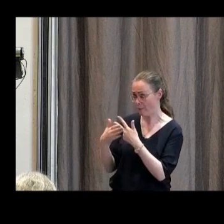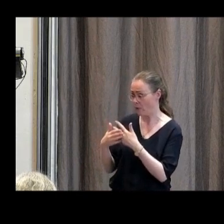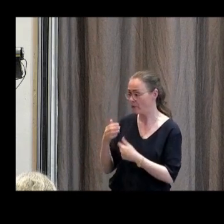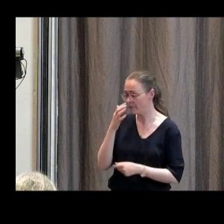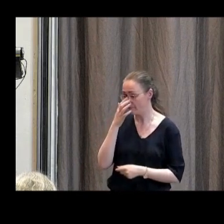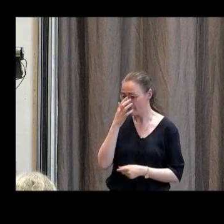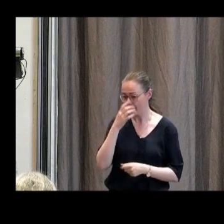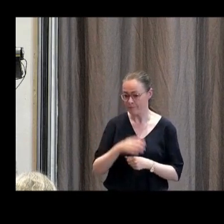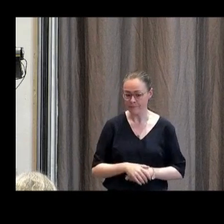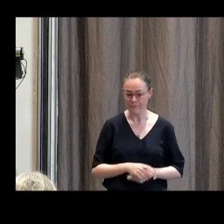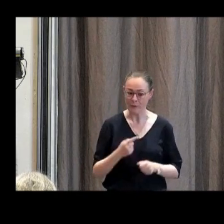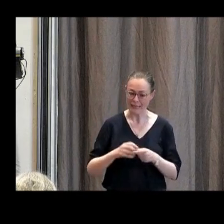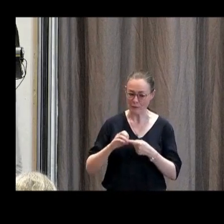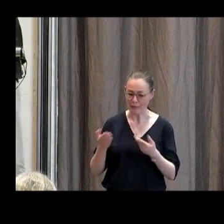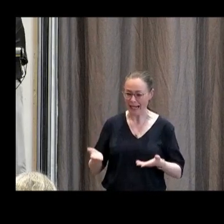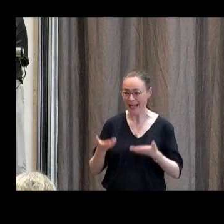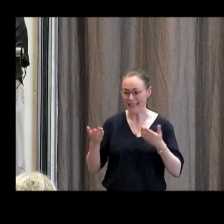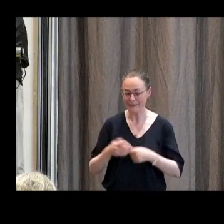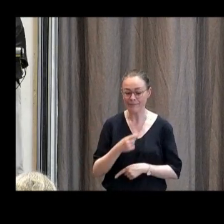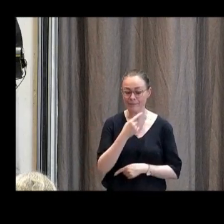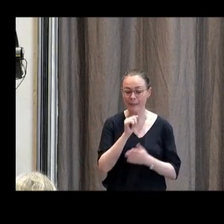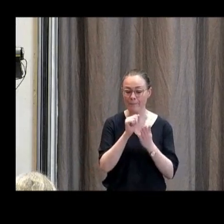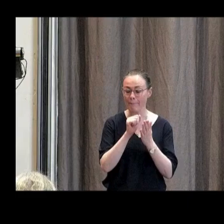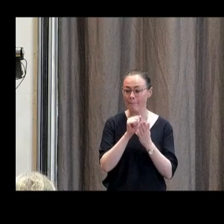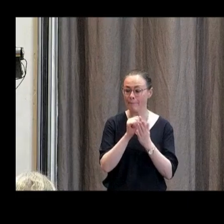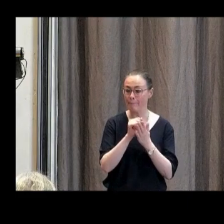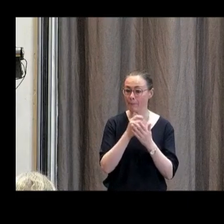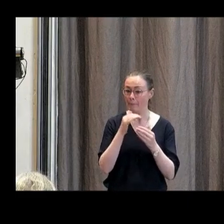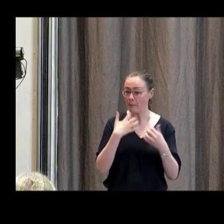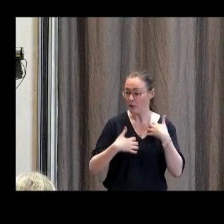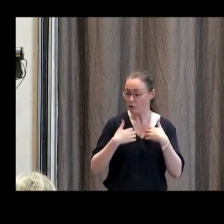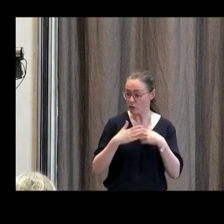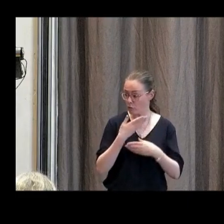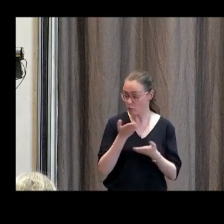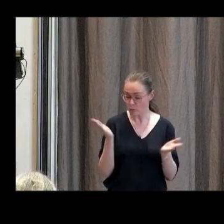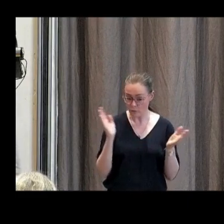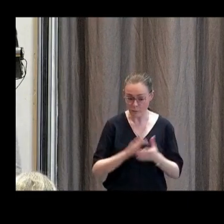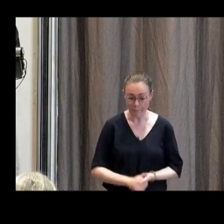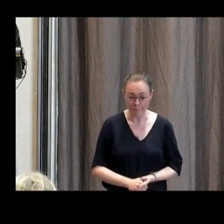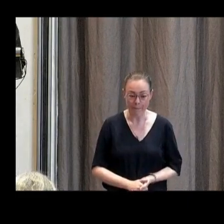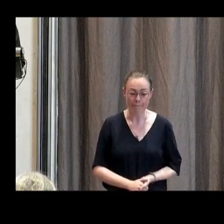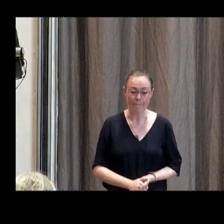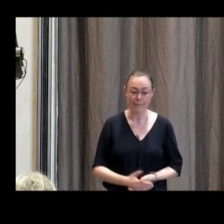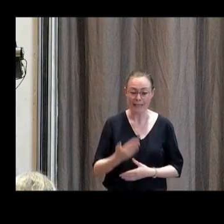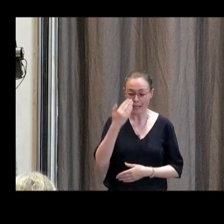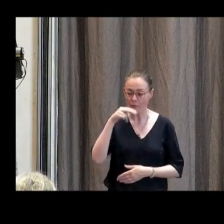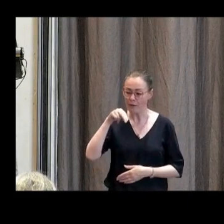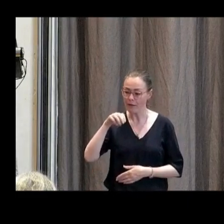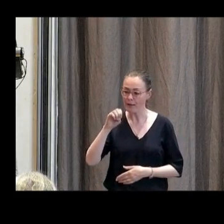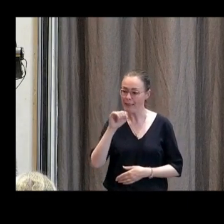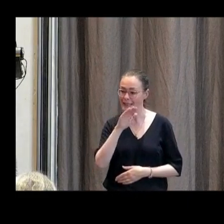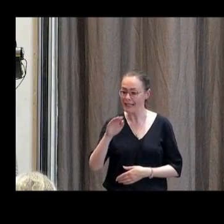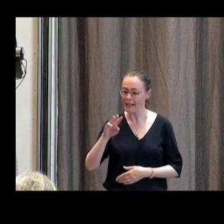it light. This is a paper probably of interest to this community, because I know that Neil Powell